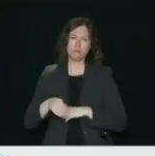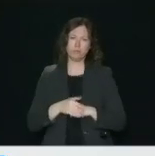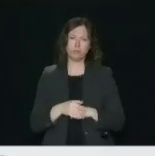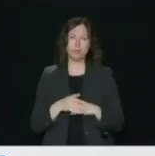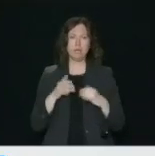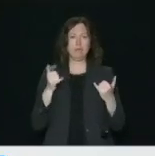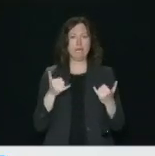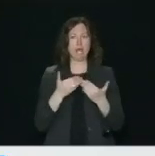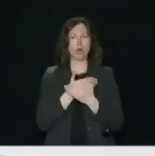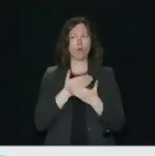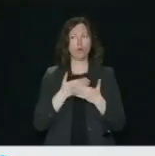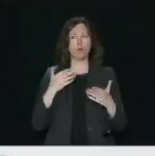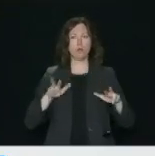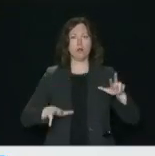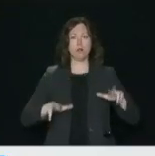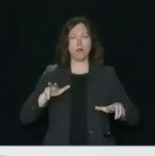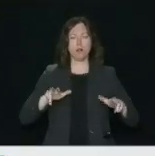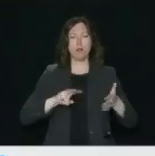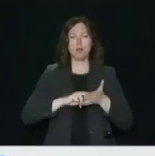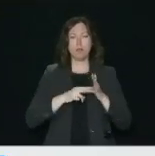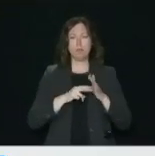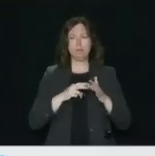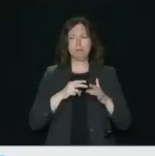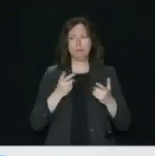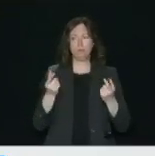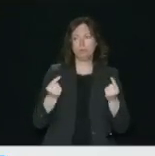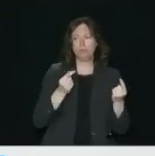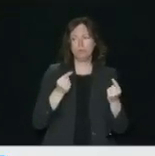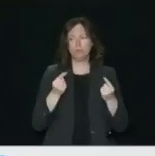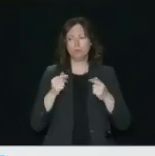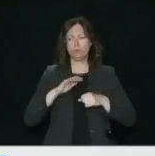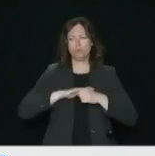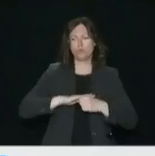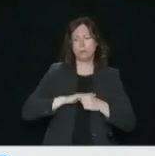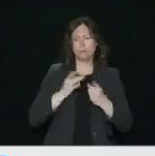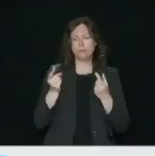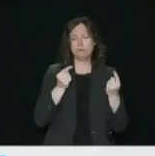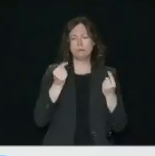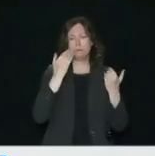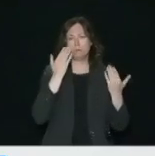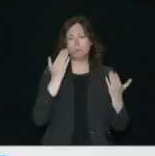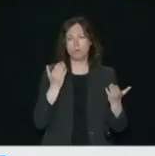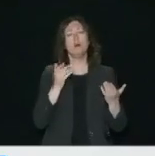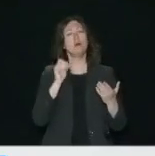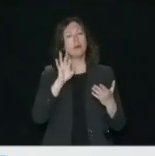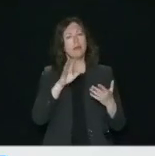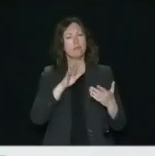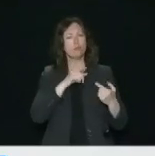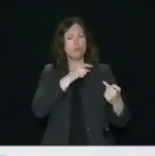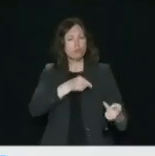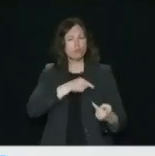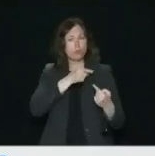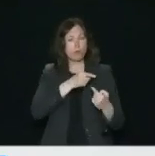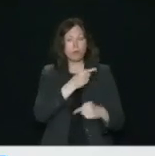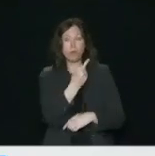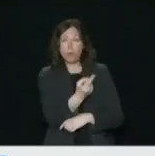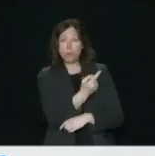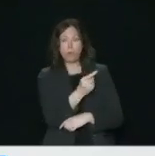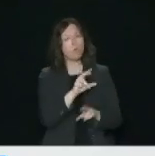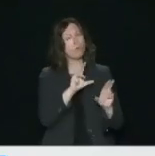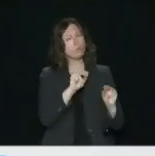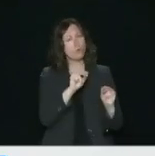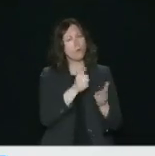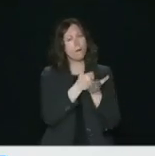rate of BA.2 internationally appears to be highest where there is a combination of low